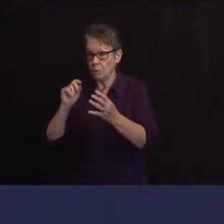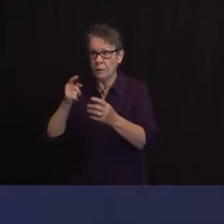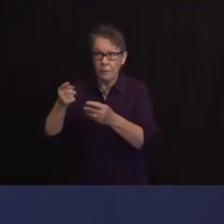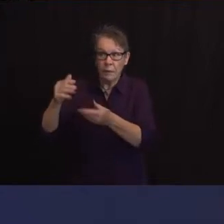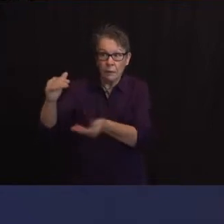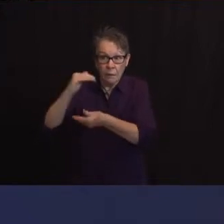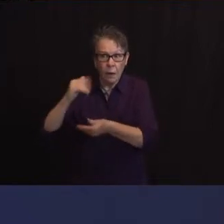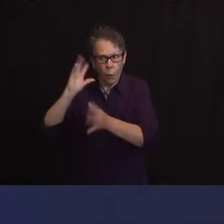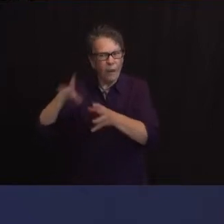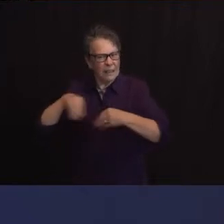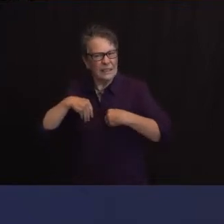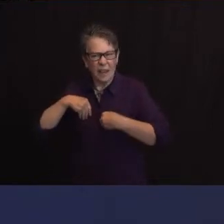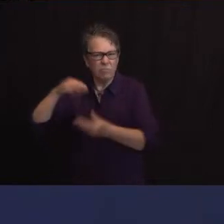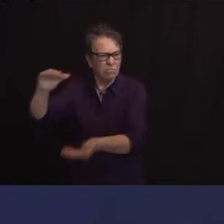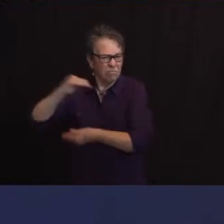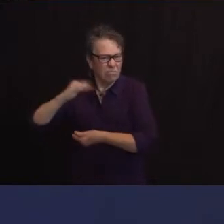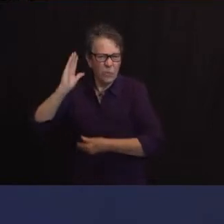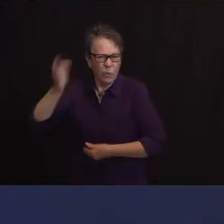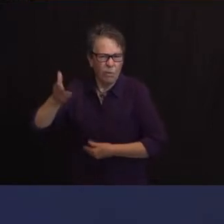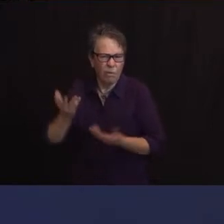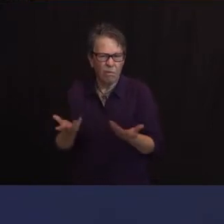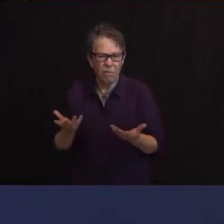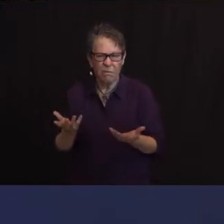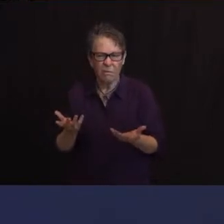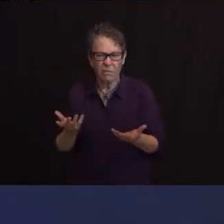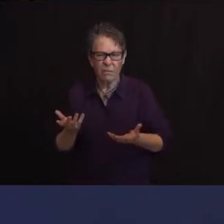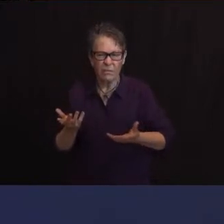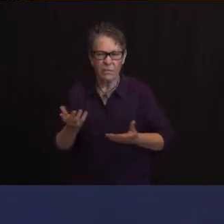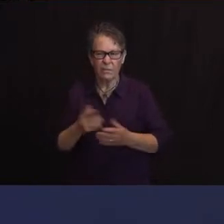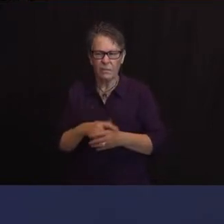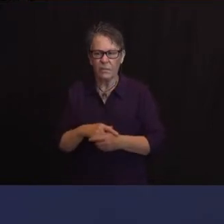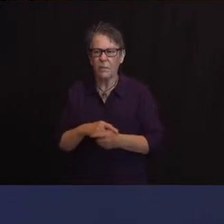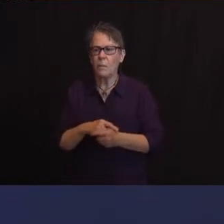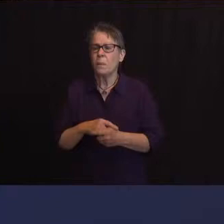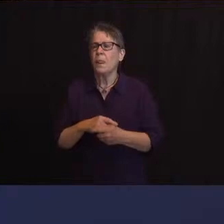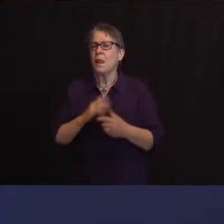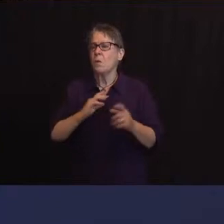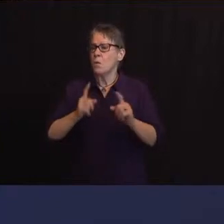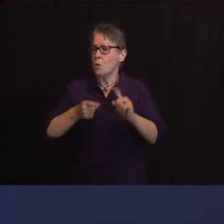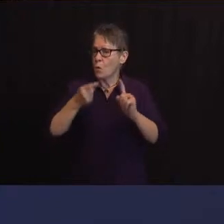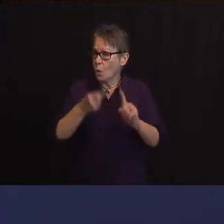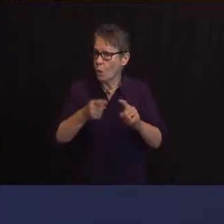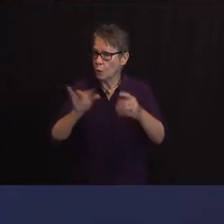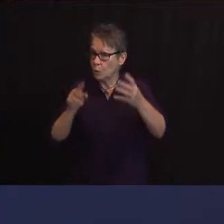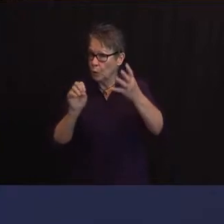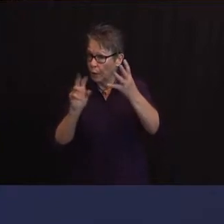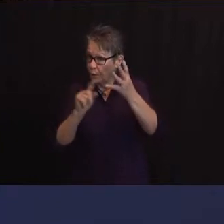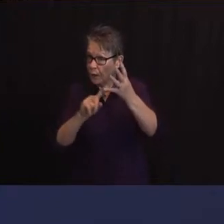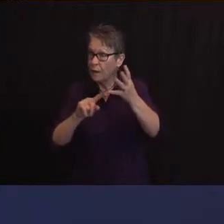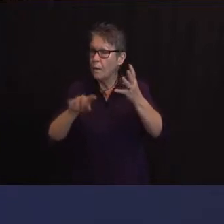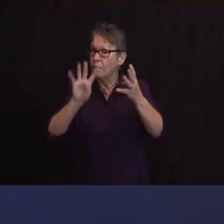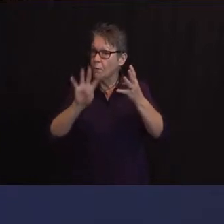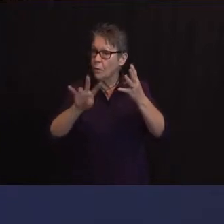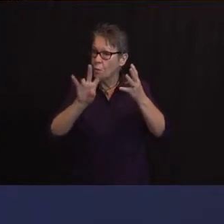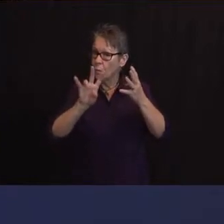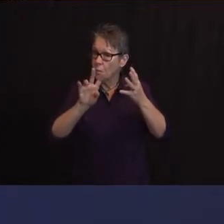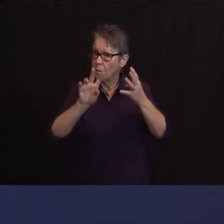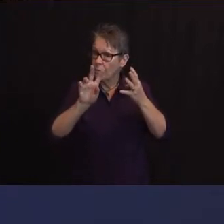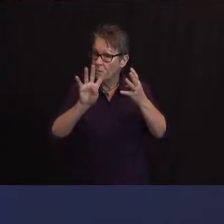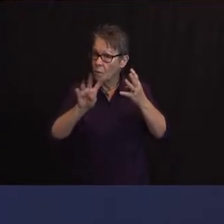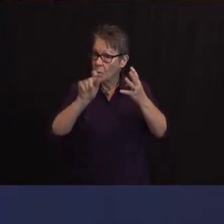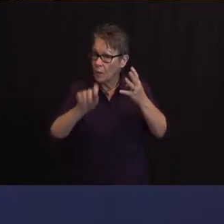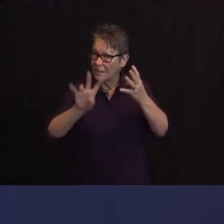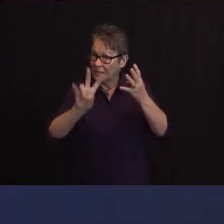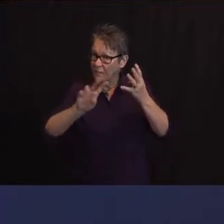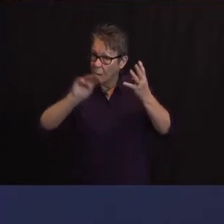face. Secondly, if 4.7 million people are needed to get to our objective by the